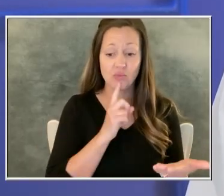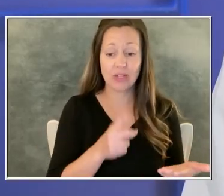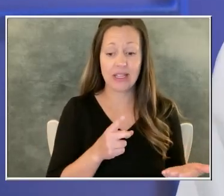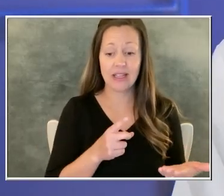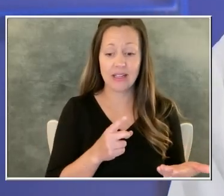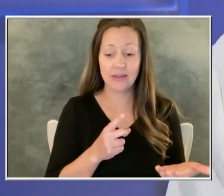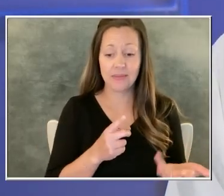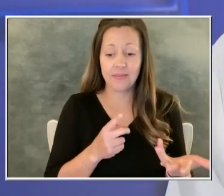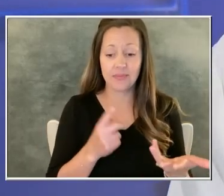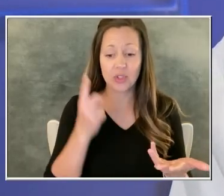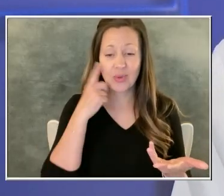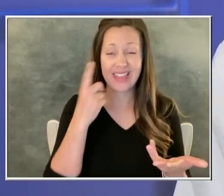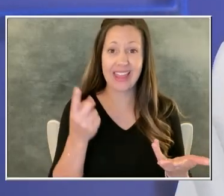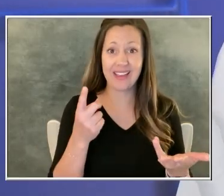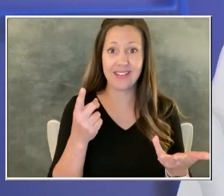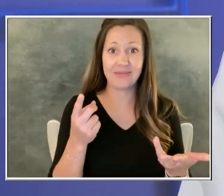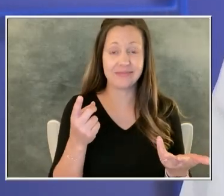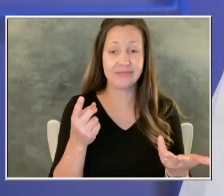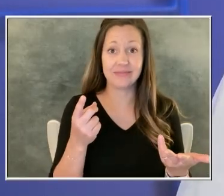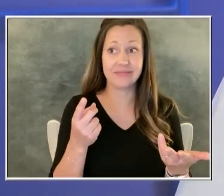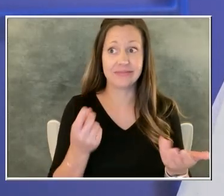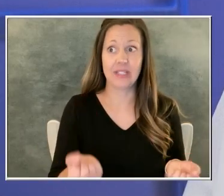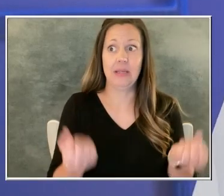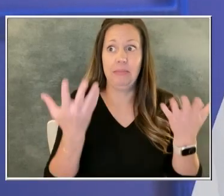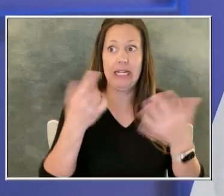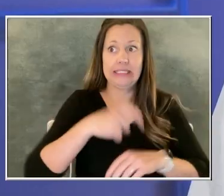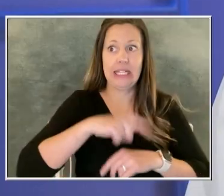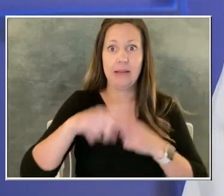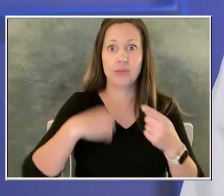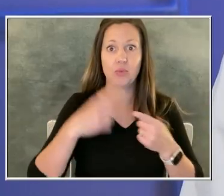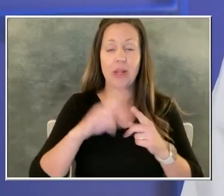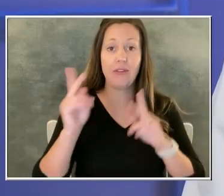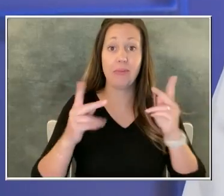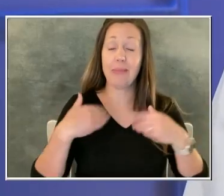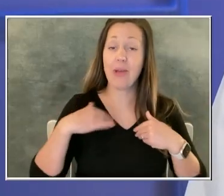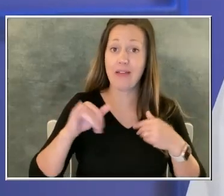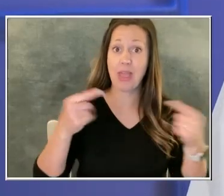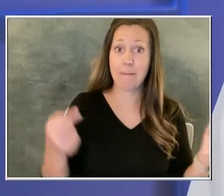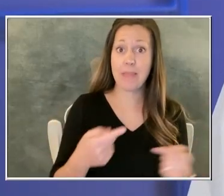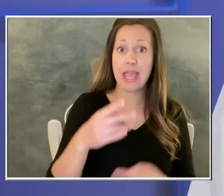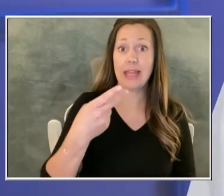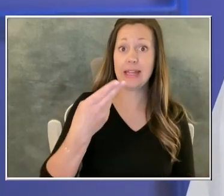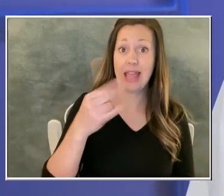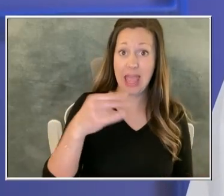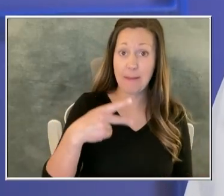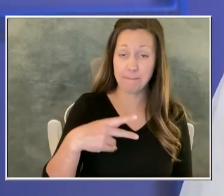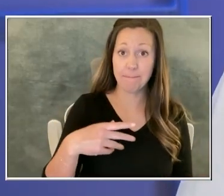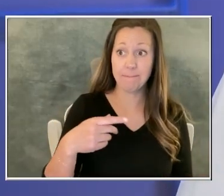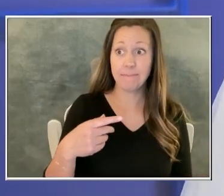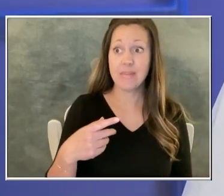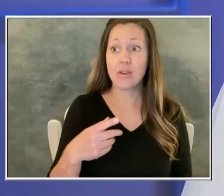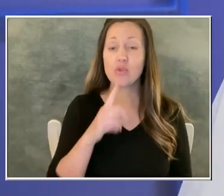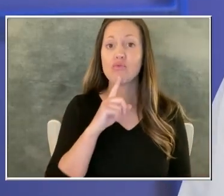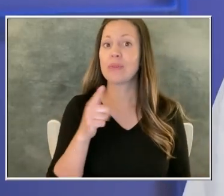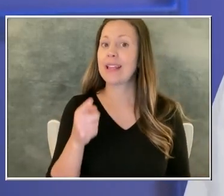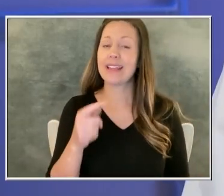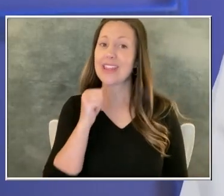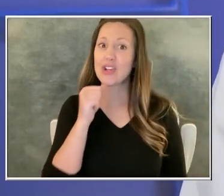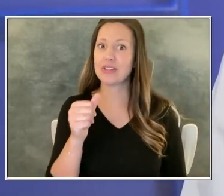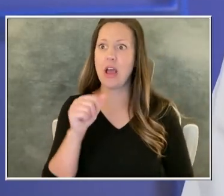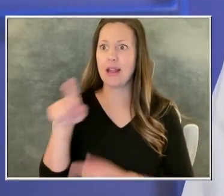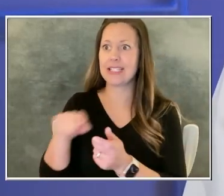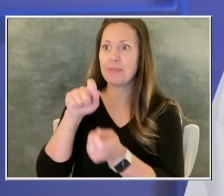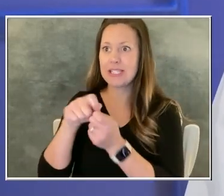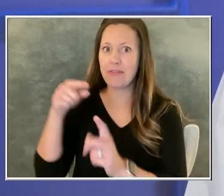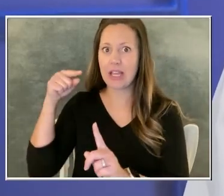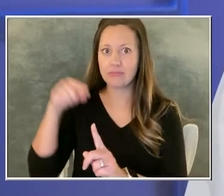very large percentage of the time when people come in with bursitis of the hip or tendonitis at the hip, a lot of times there isn't a specific cause that we can come up